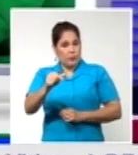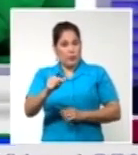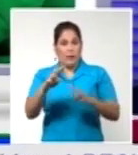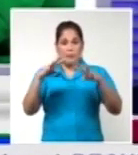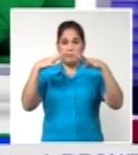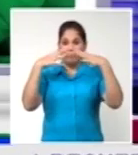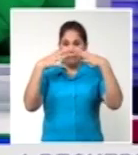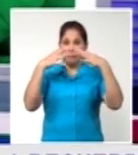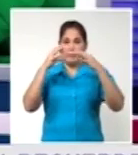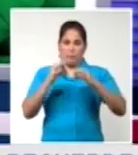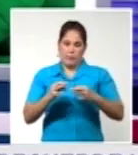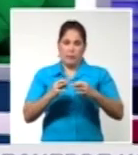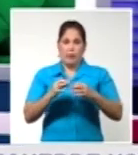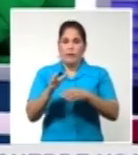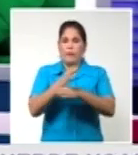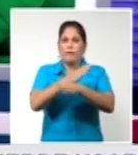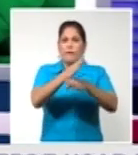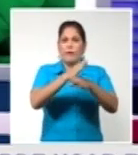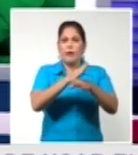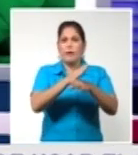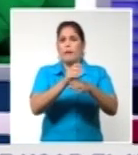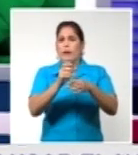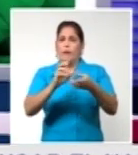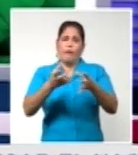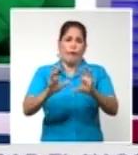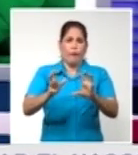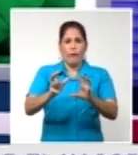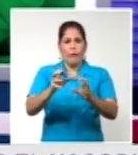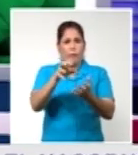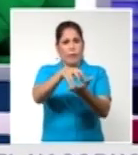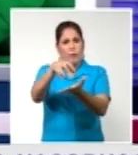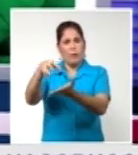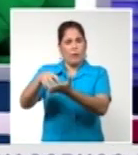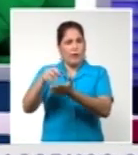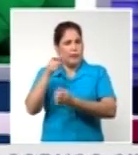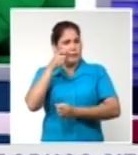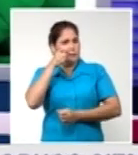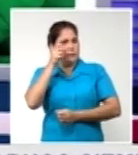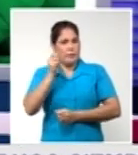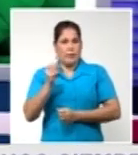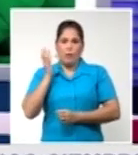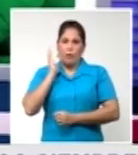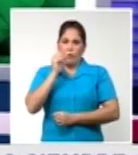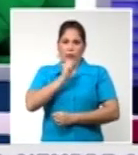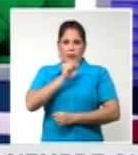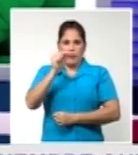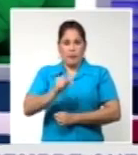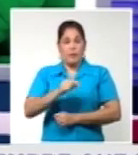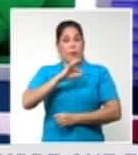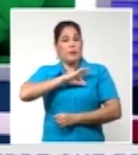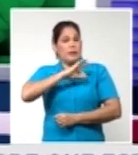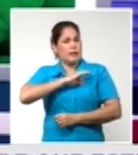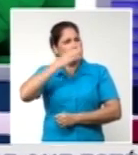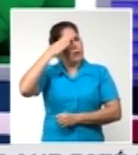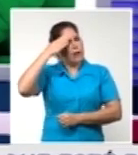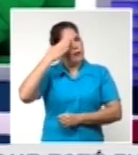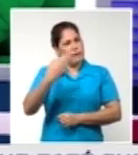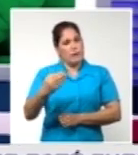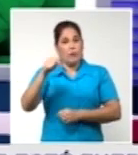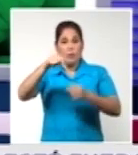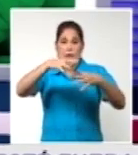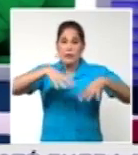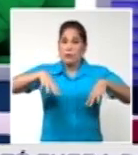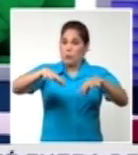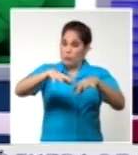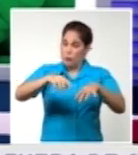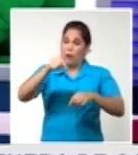Good morning to all those who make this broadcast possible, to Gisela, to our sign language interpreter, and